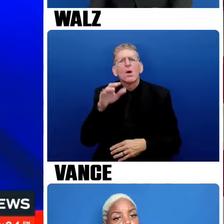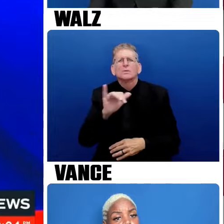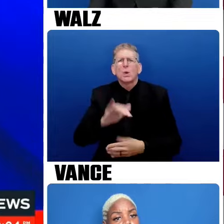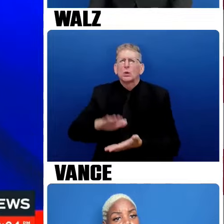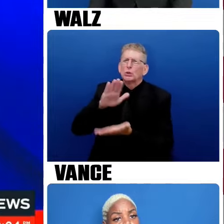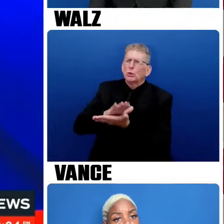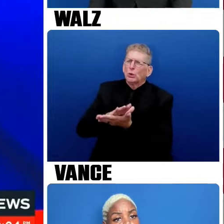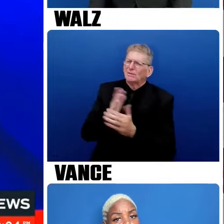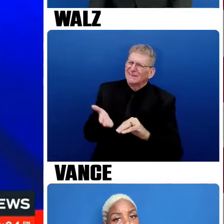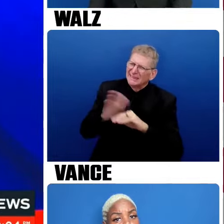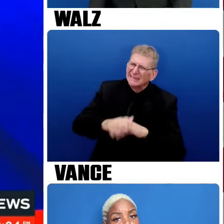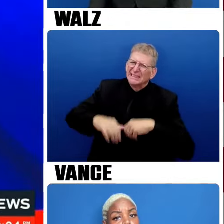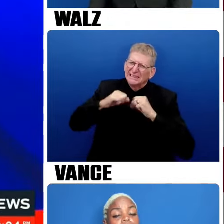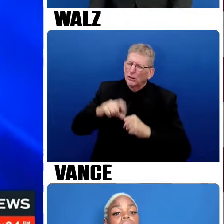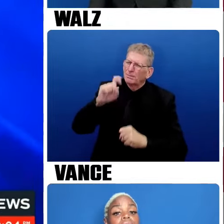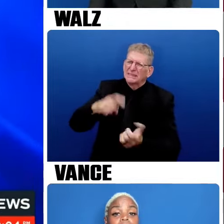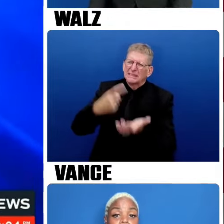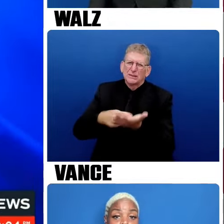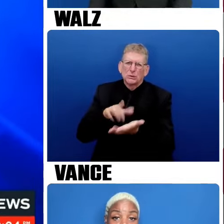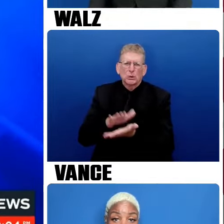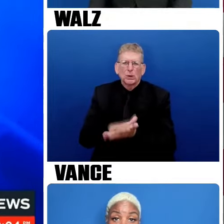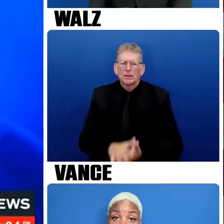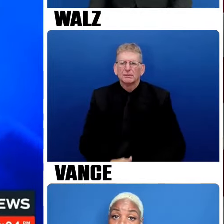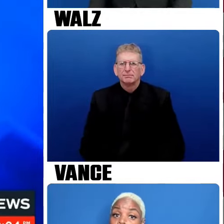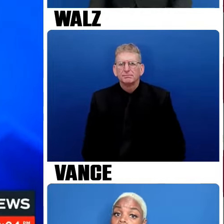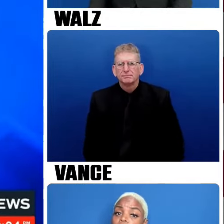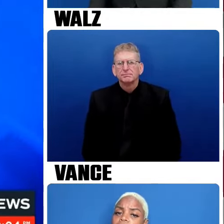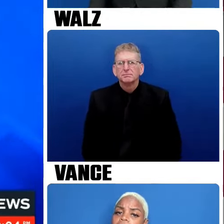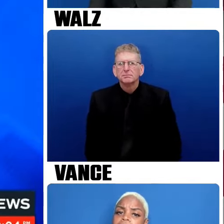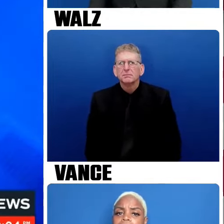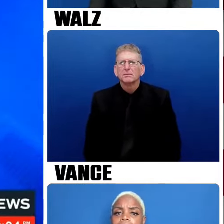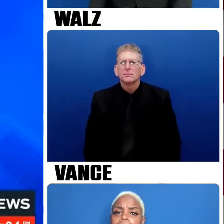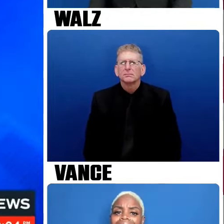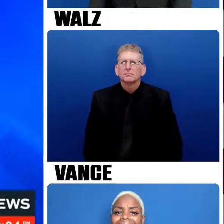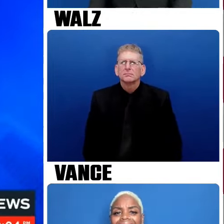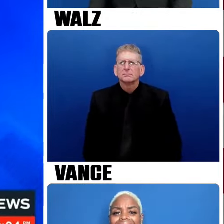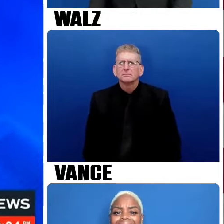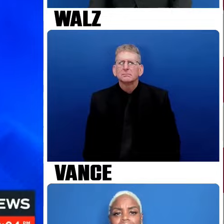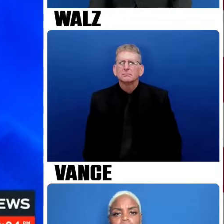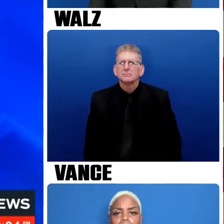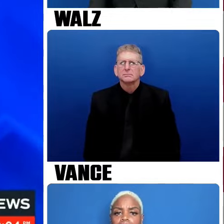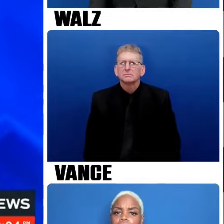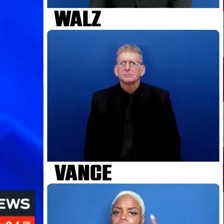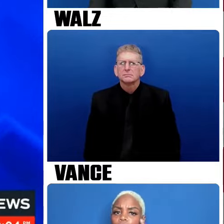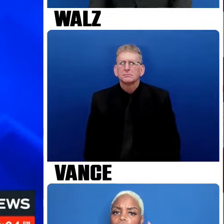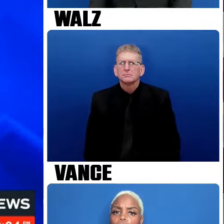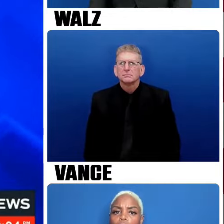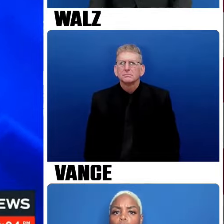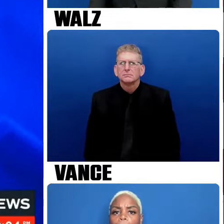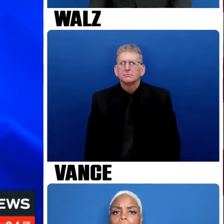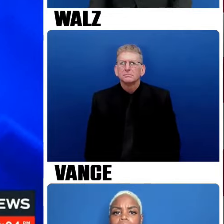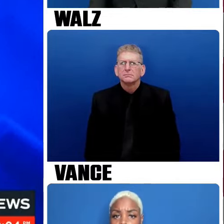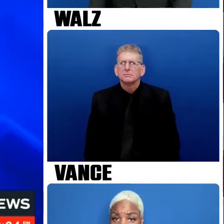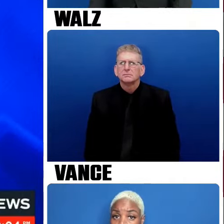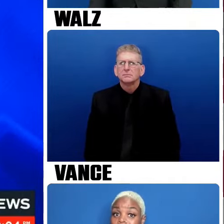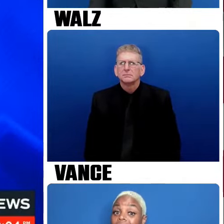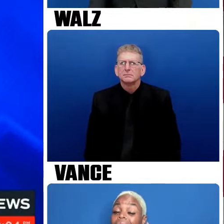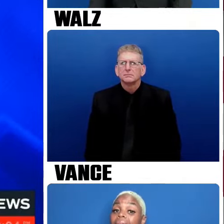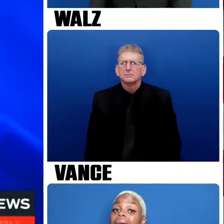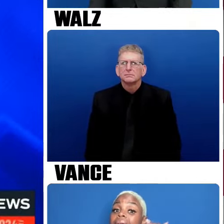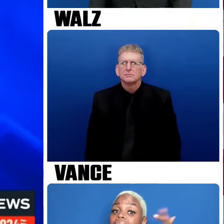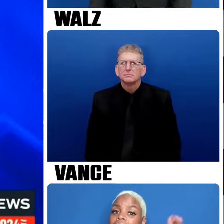weapons ban, but it's only later in your political career did you change your position. Why? Yeah, I sat in that office with those Sandy Hook parents. I've become friends with school